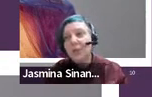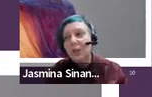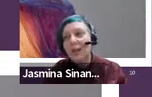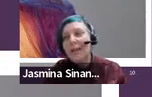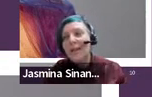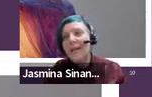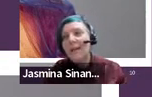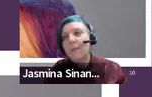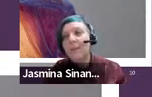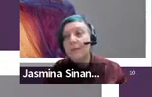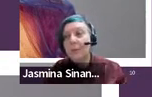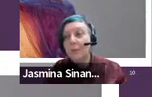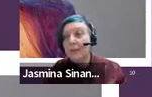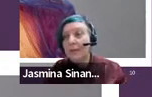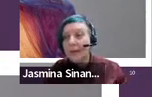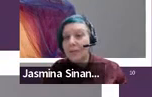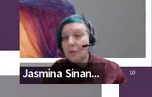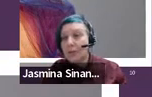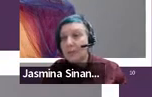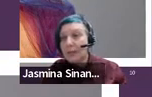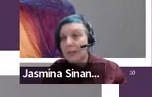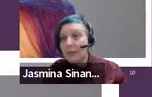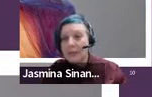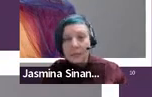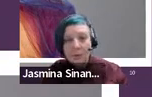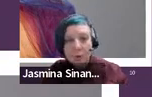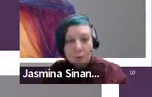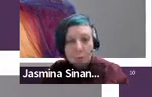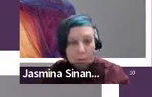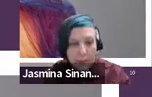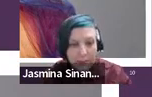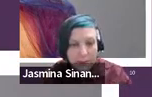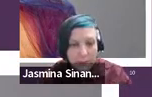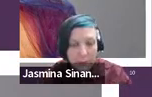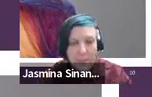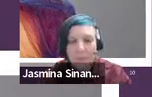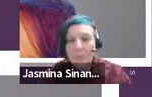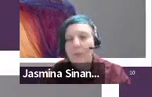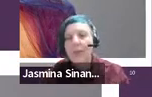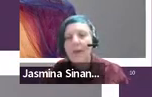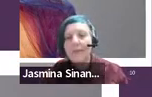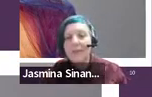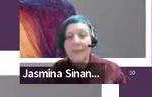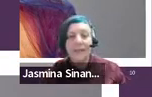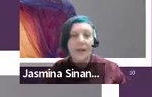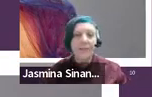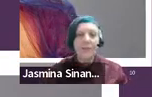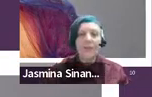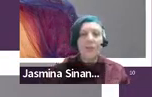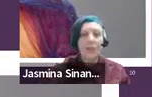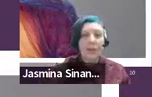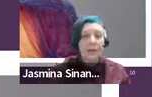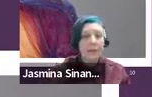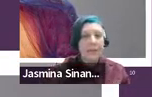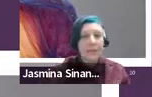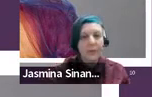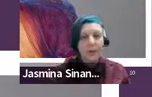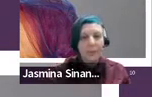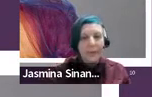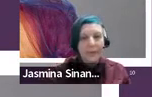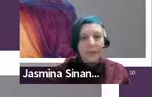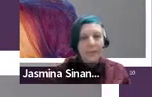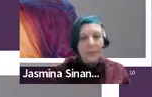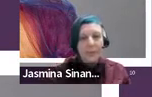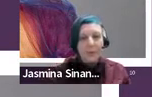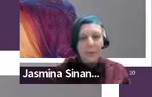is Miss Major. This will be live streamed, and it's June 9th, I believe. We will have exact time. Just check out, sign